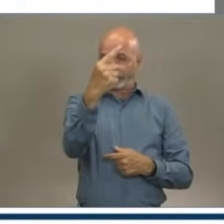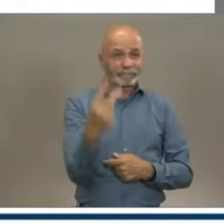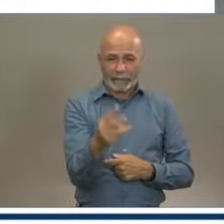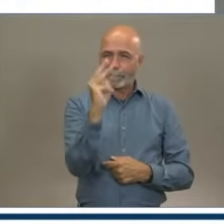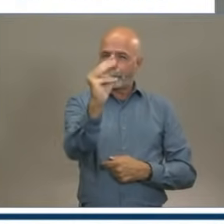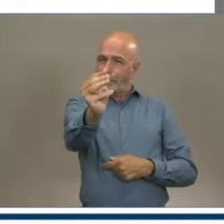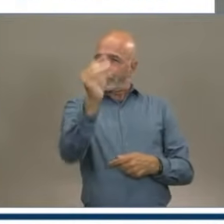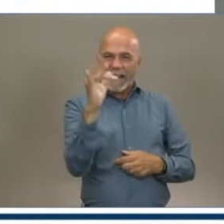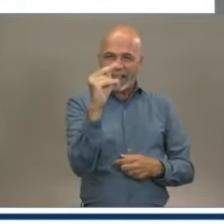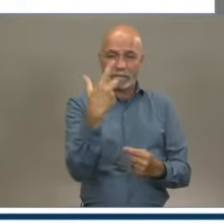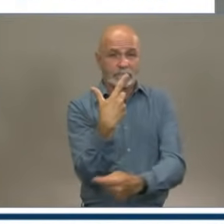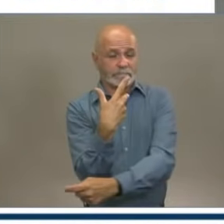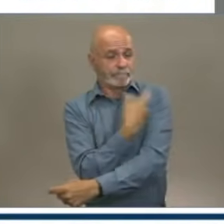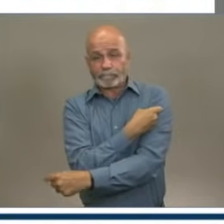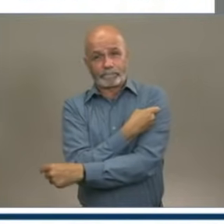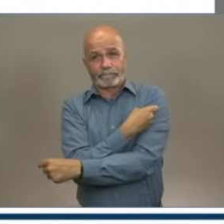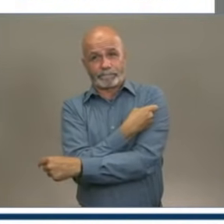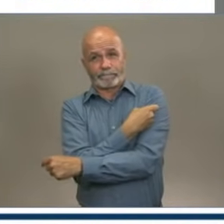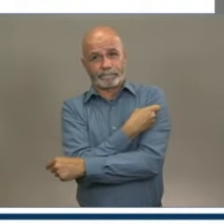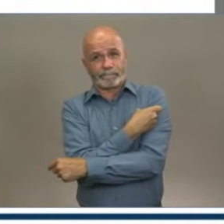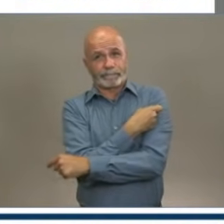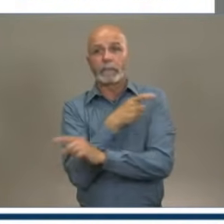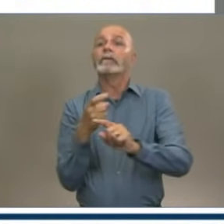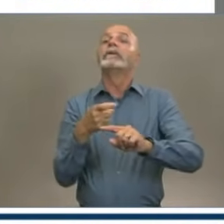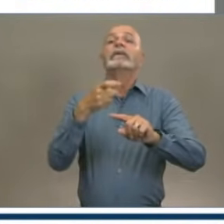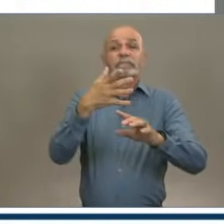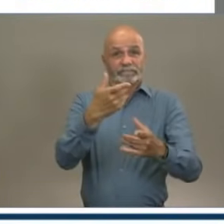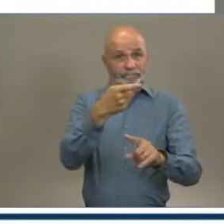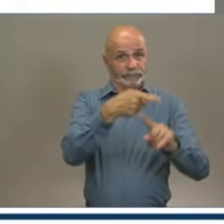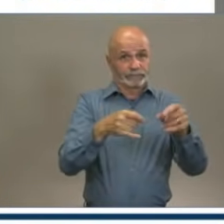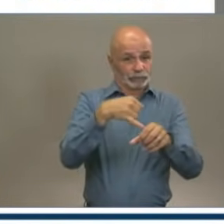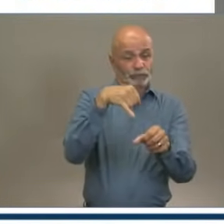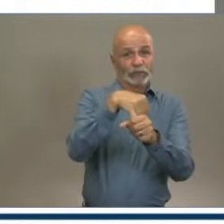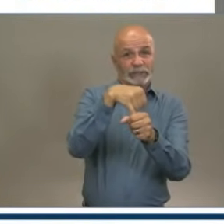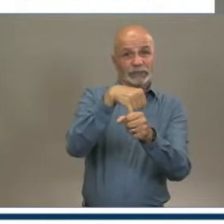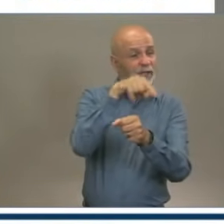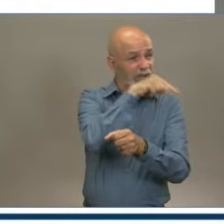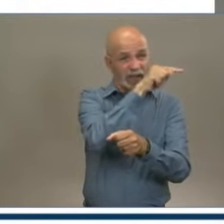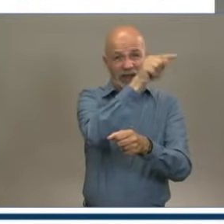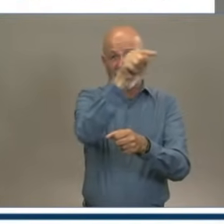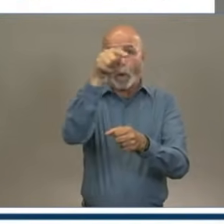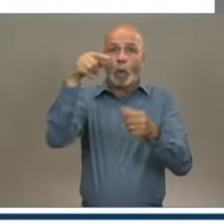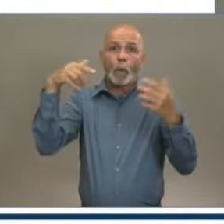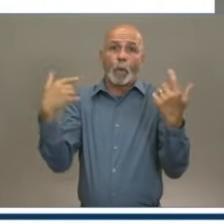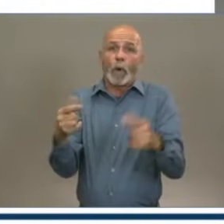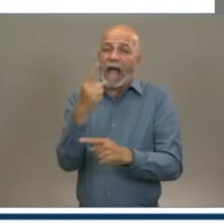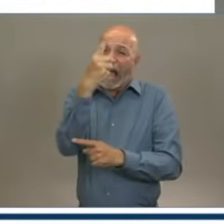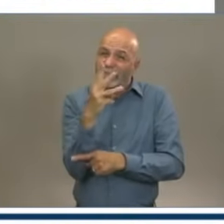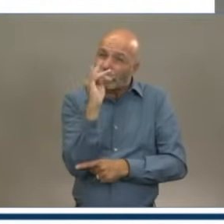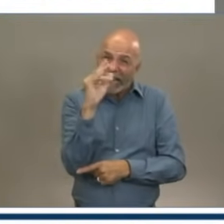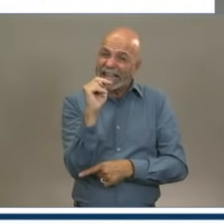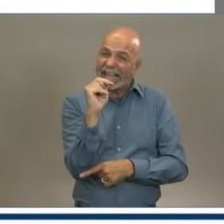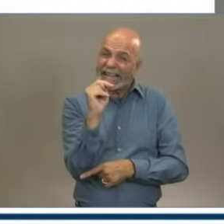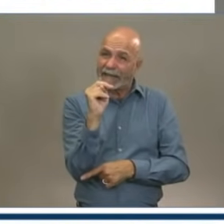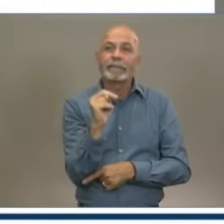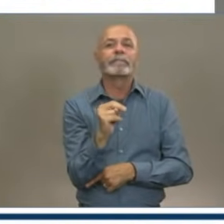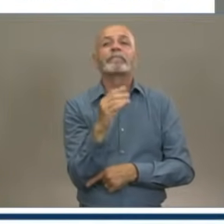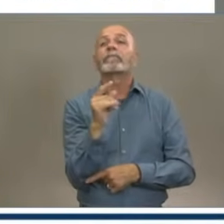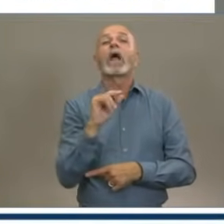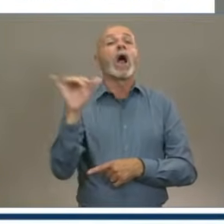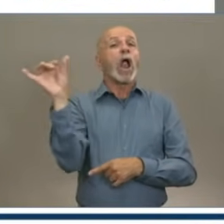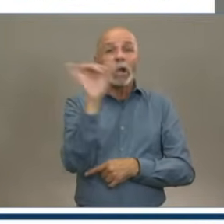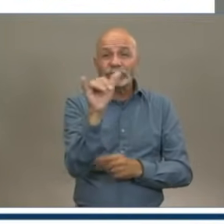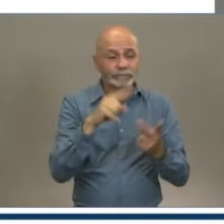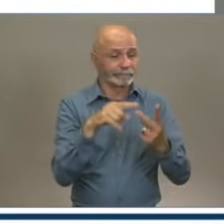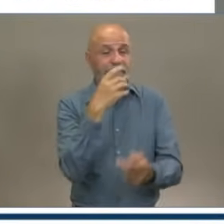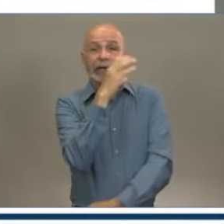of our vaccine, through community pharmacies. And in addition to pharmacy-based vaccine clinics, pharmacists have